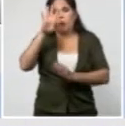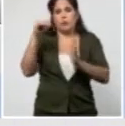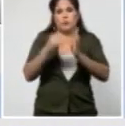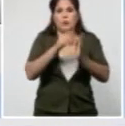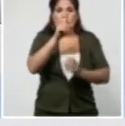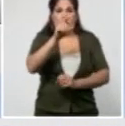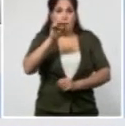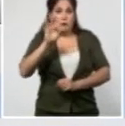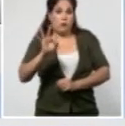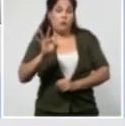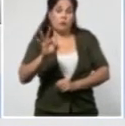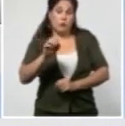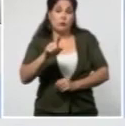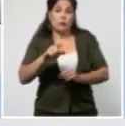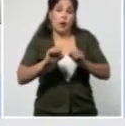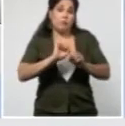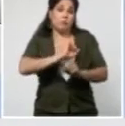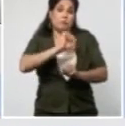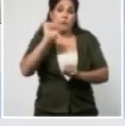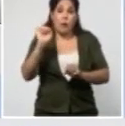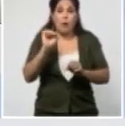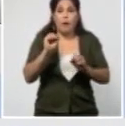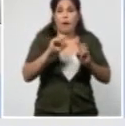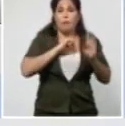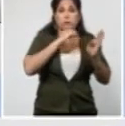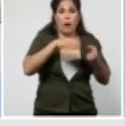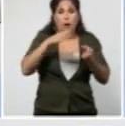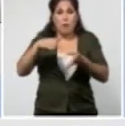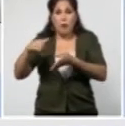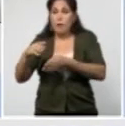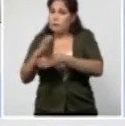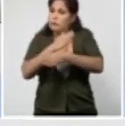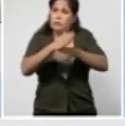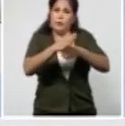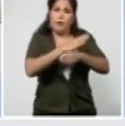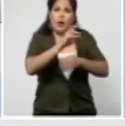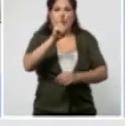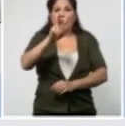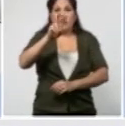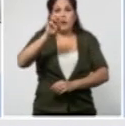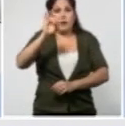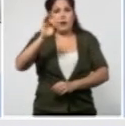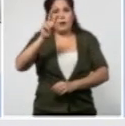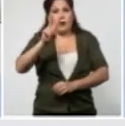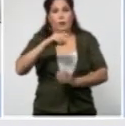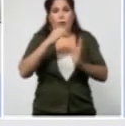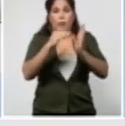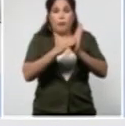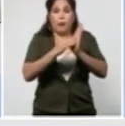also a very impressive amount of people who died.